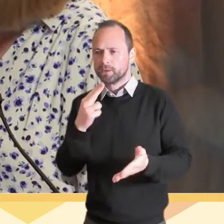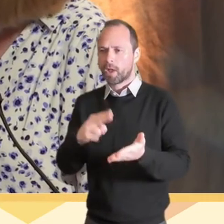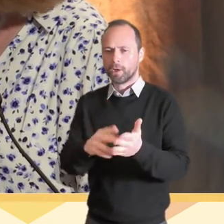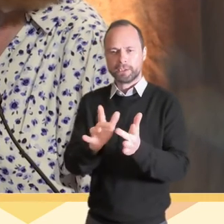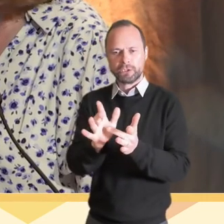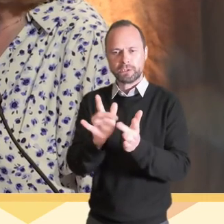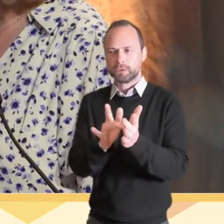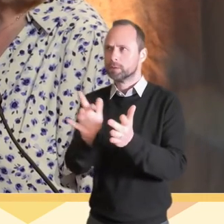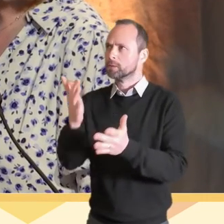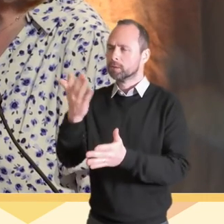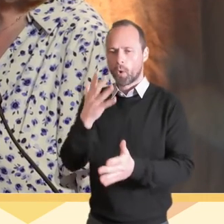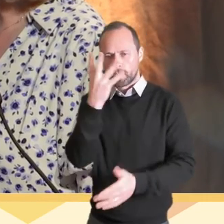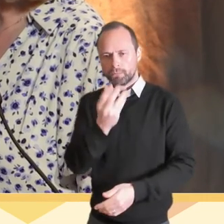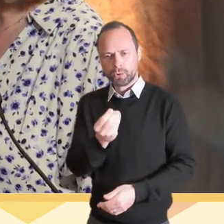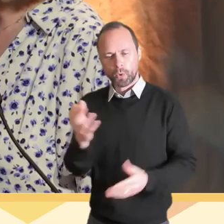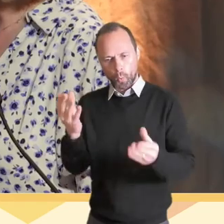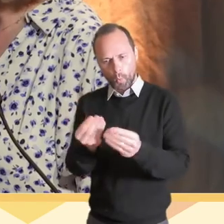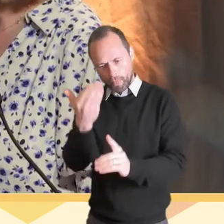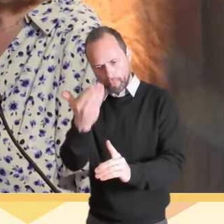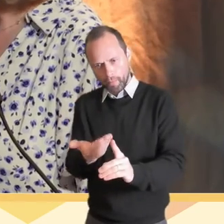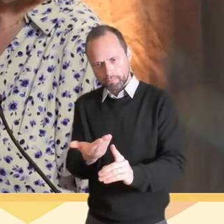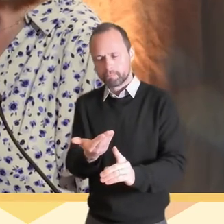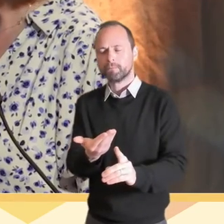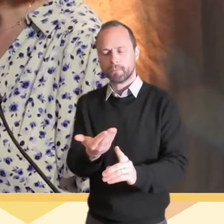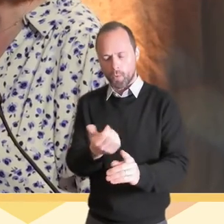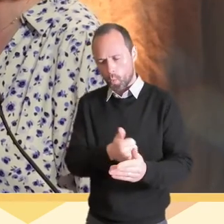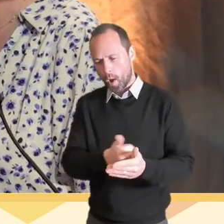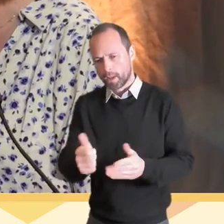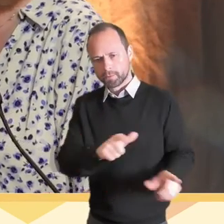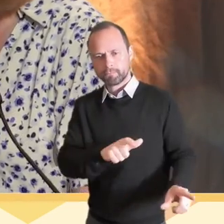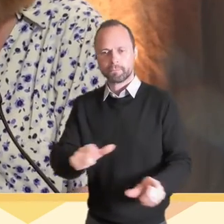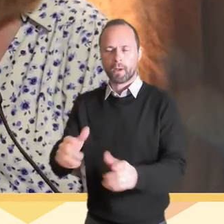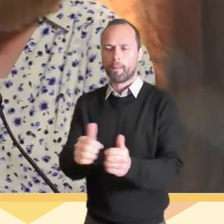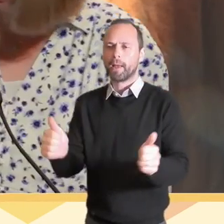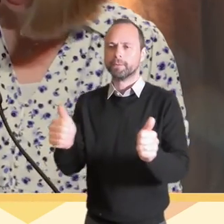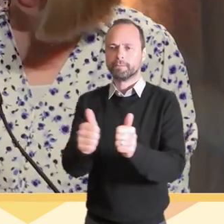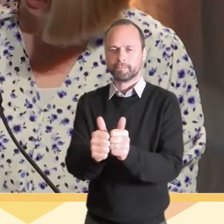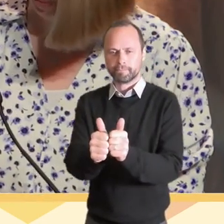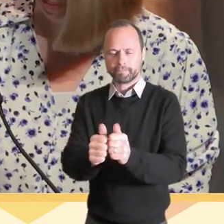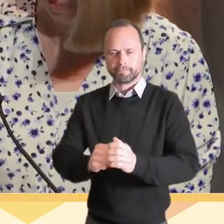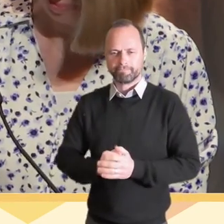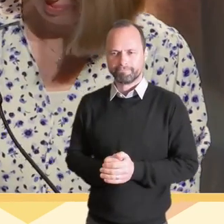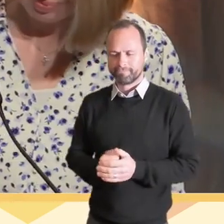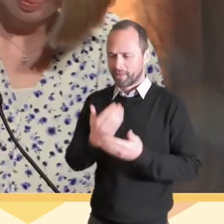you now and always. Amen. Amen. Thank you. Thank you. Thank you.